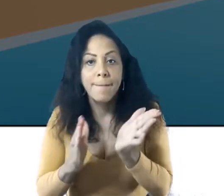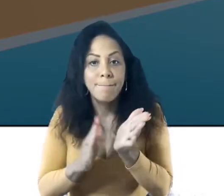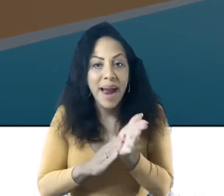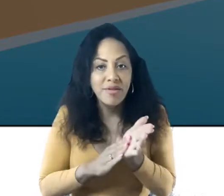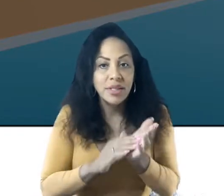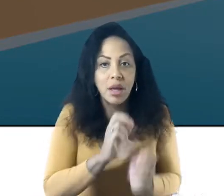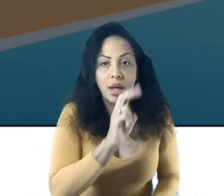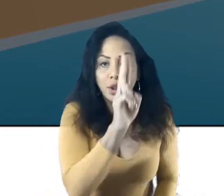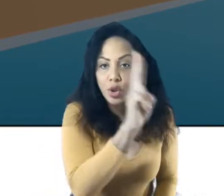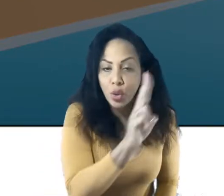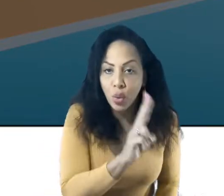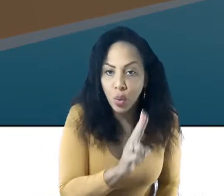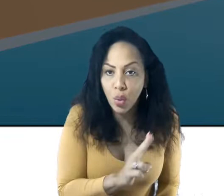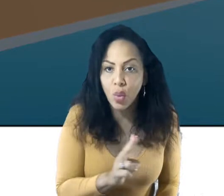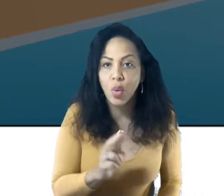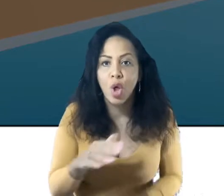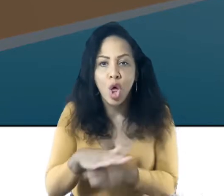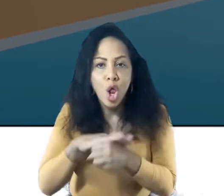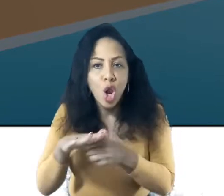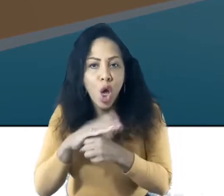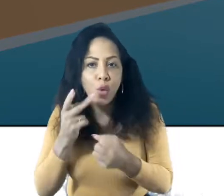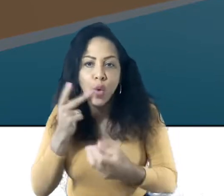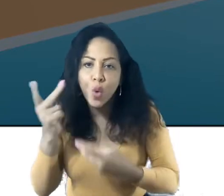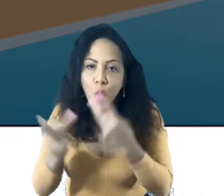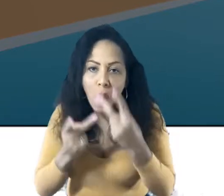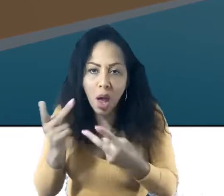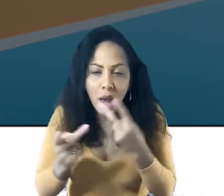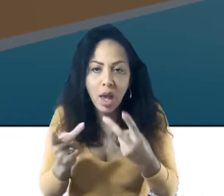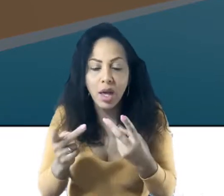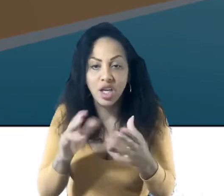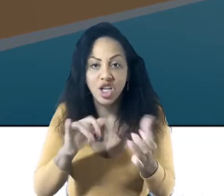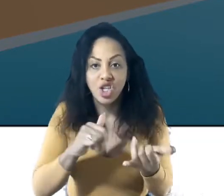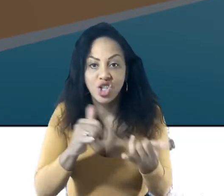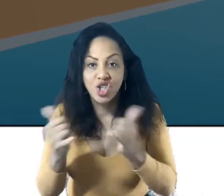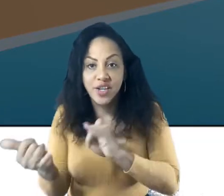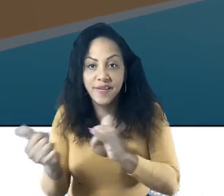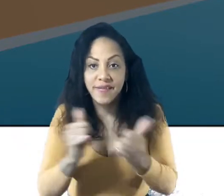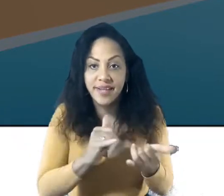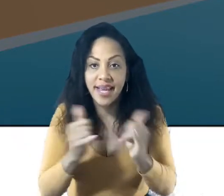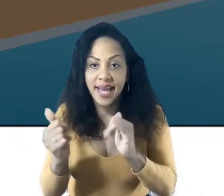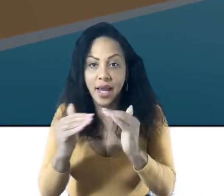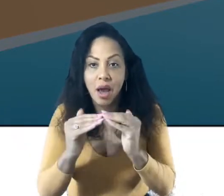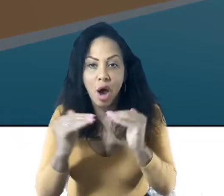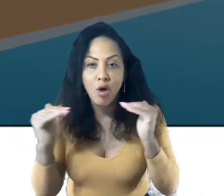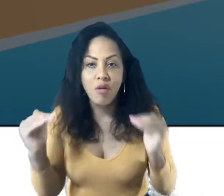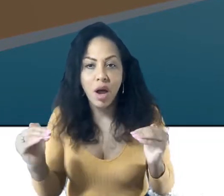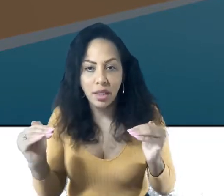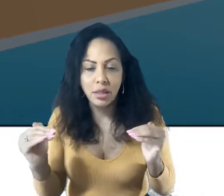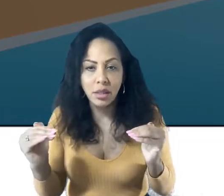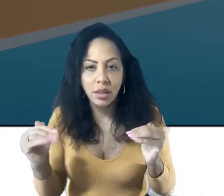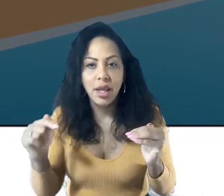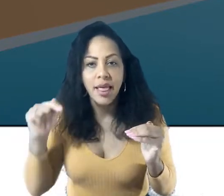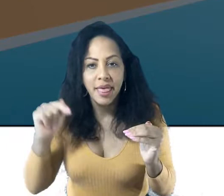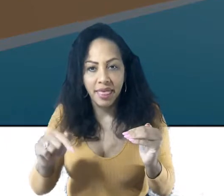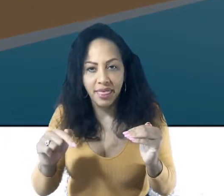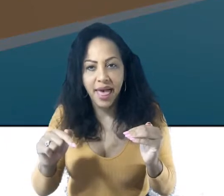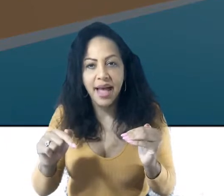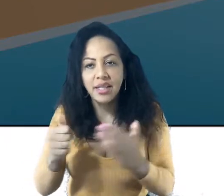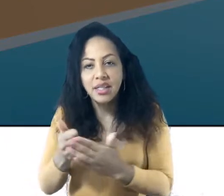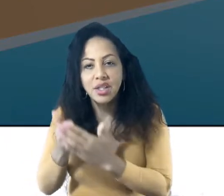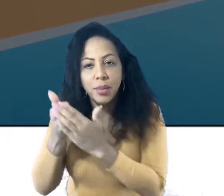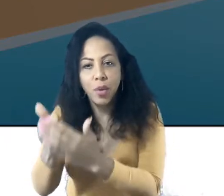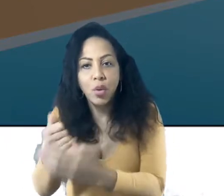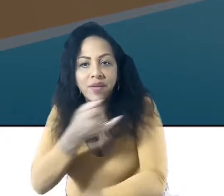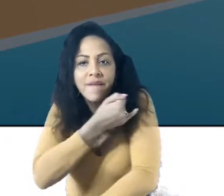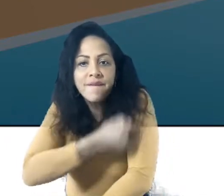Singers, various different people, Shifting Horizons, the organisation that takes children out into nature. So we've had these amazing